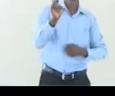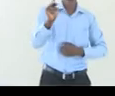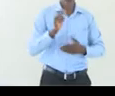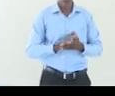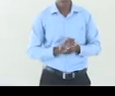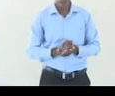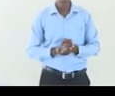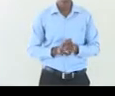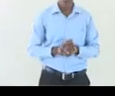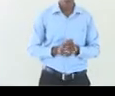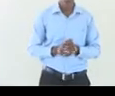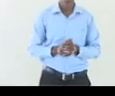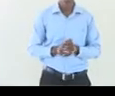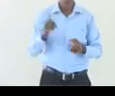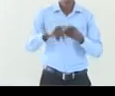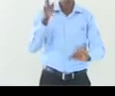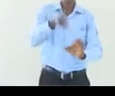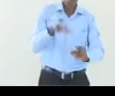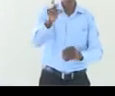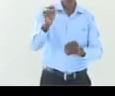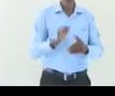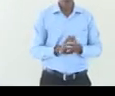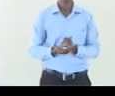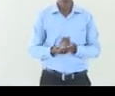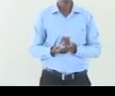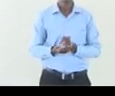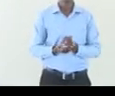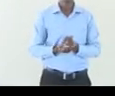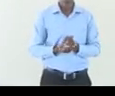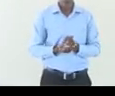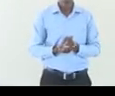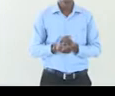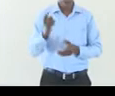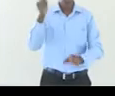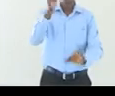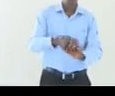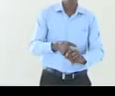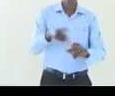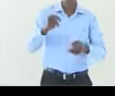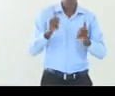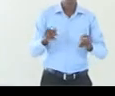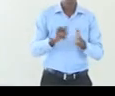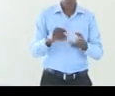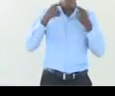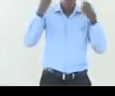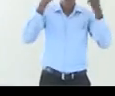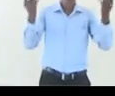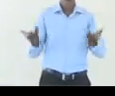that not the orientation in this society? To join them. Just to join them. To join the people who are, quote unquote, successful.